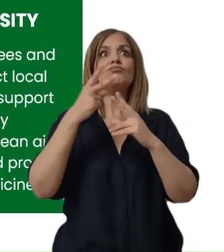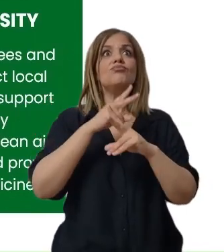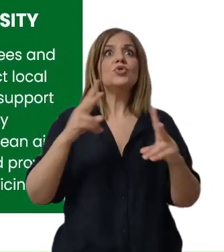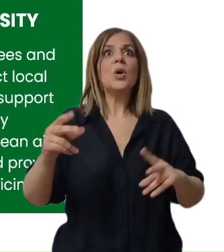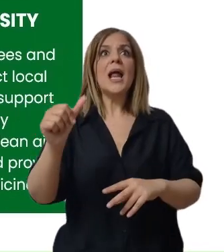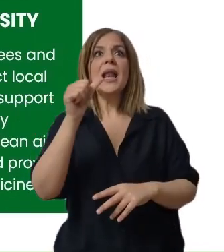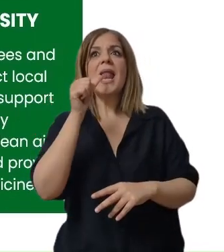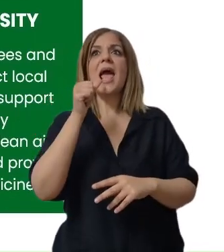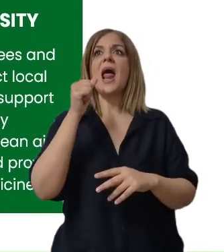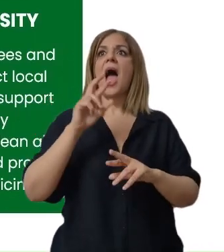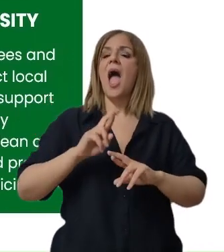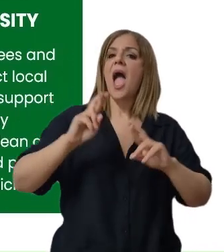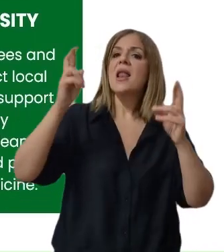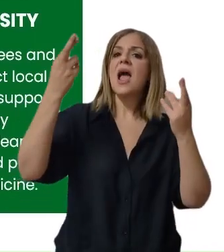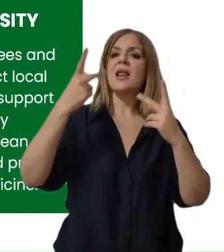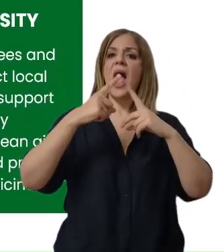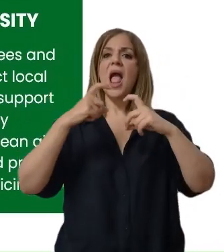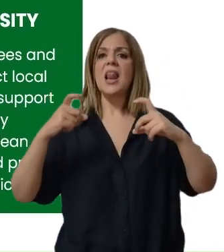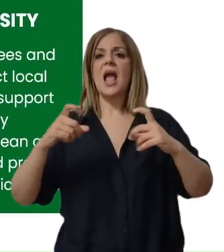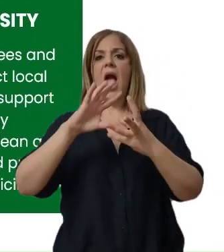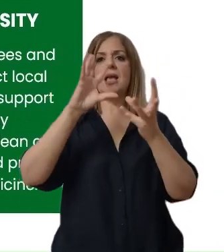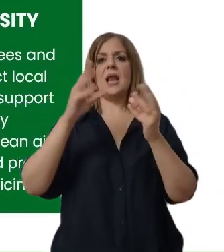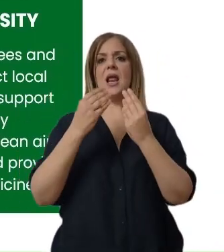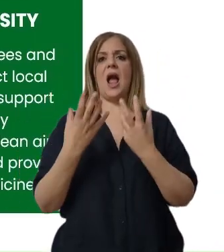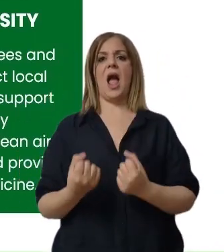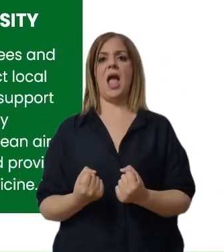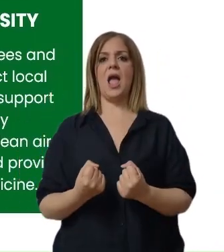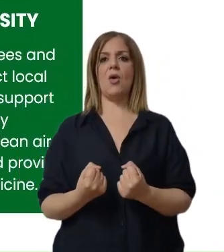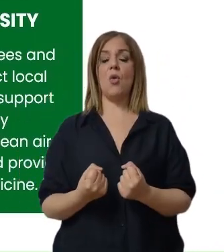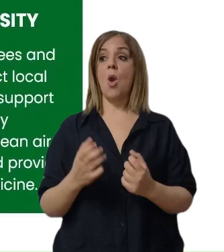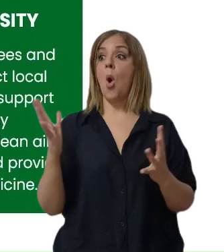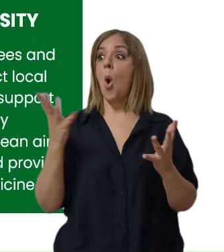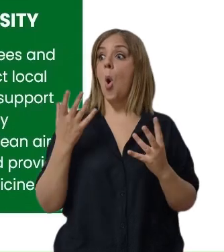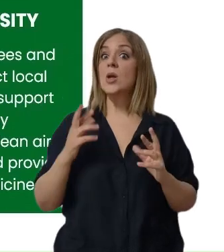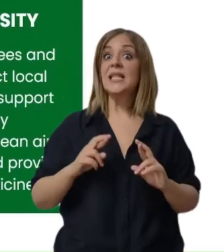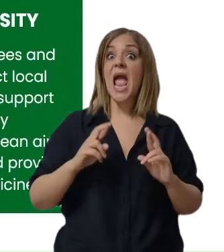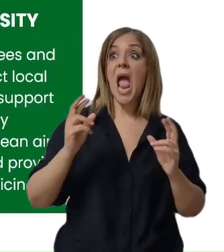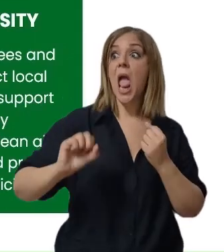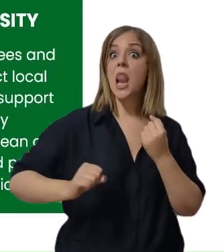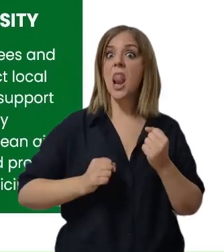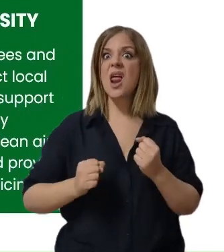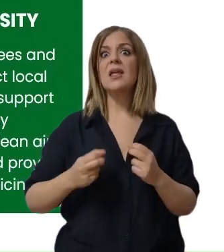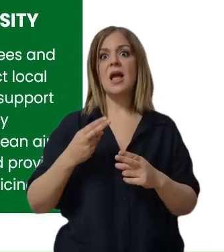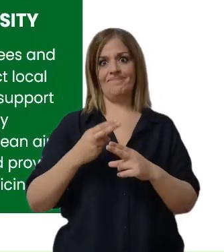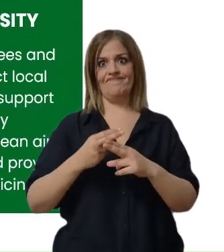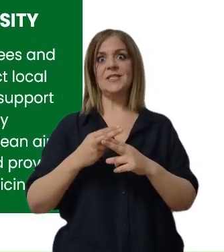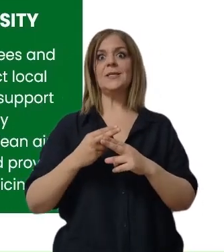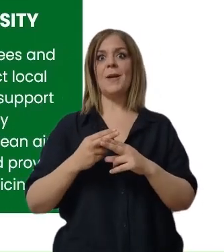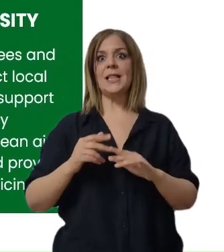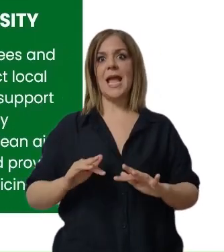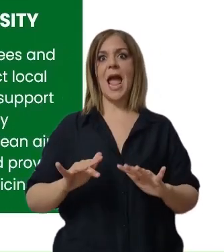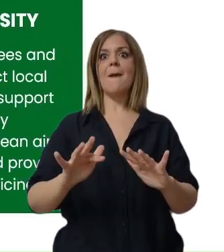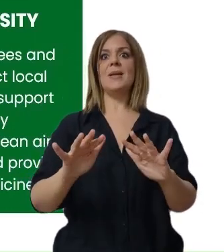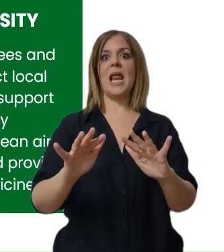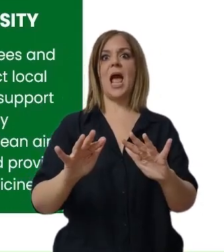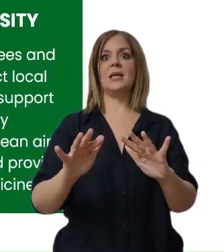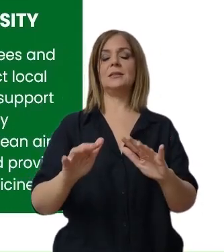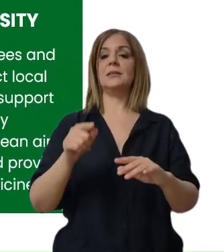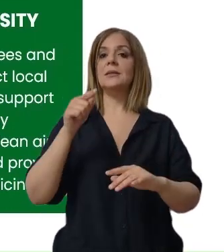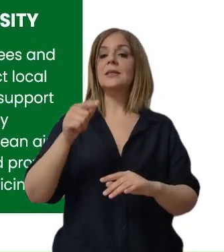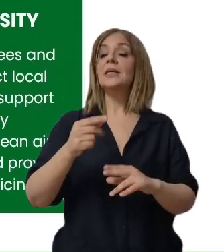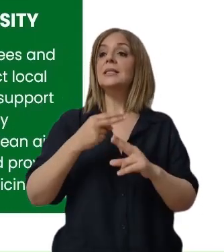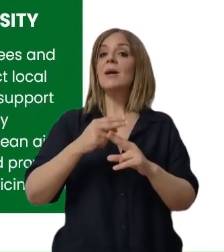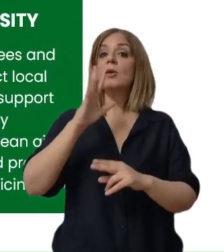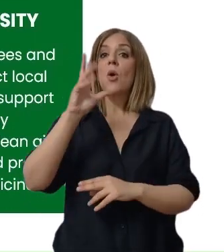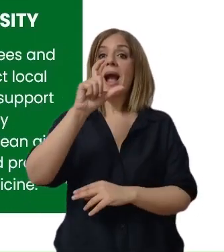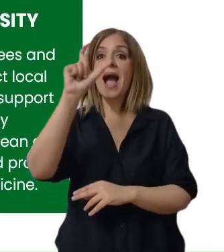water, energy, materials in general. Every action counts, and we should every day